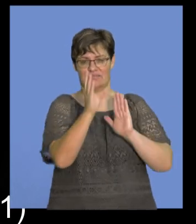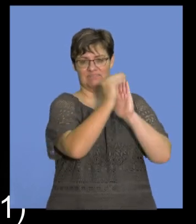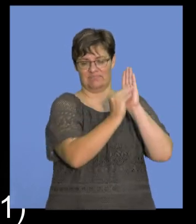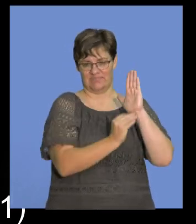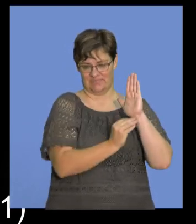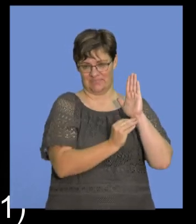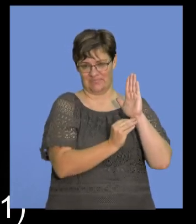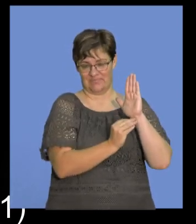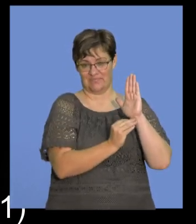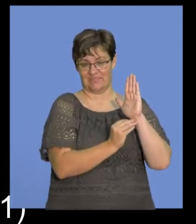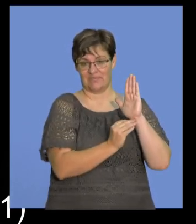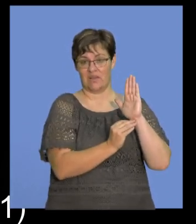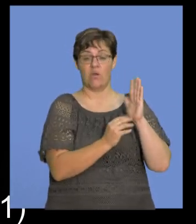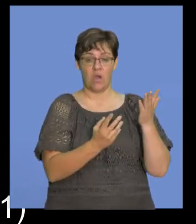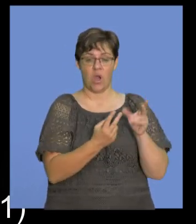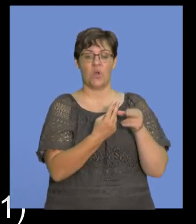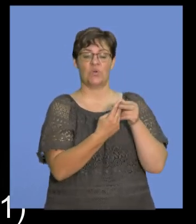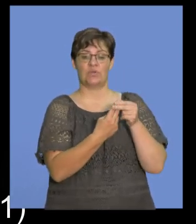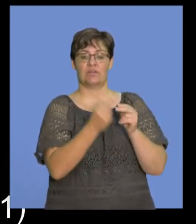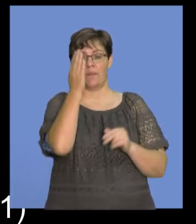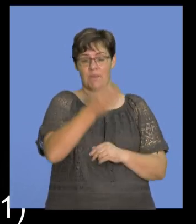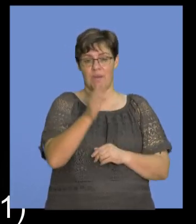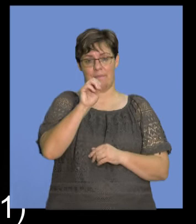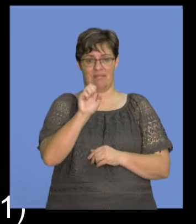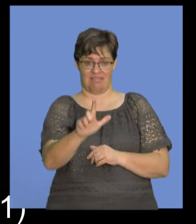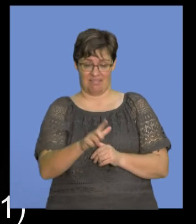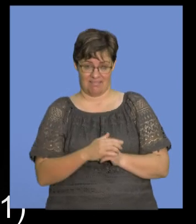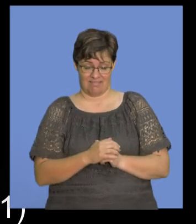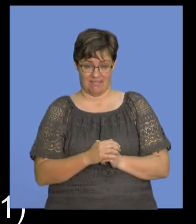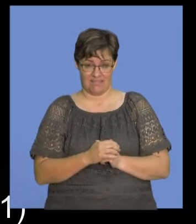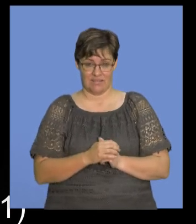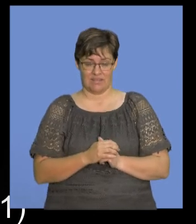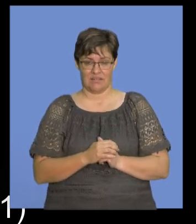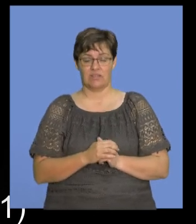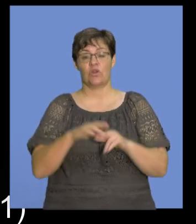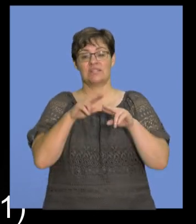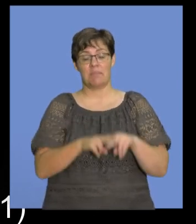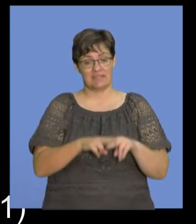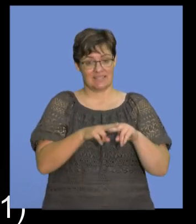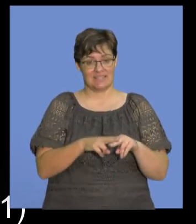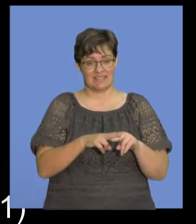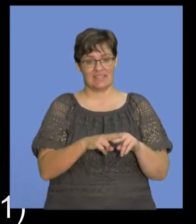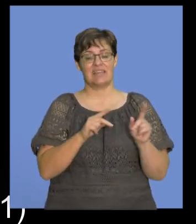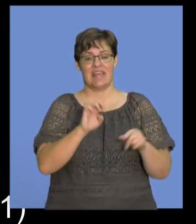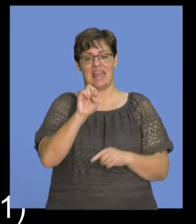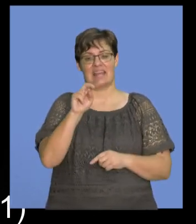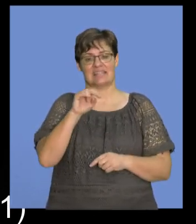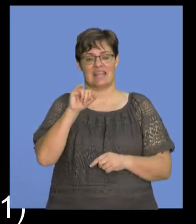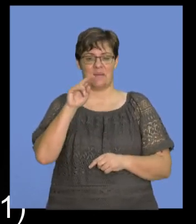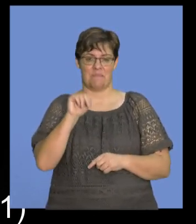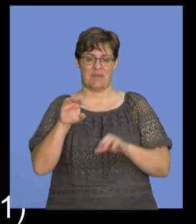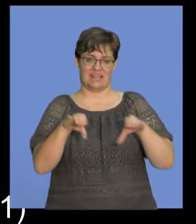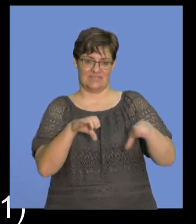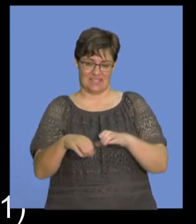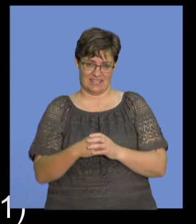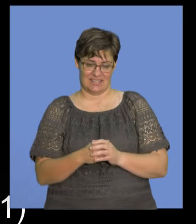enzyme activity that was recorded, and that was recorded in units per ml. So we're seeing that the dependent variable